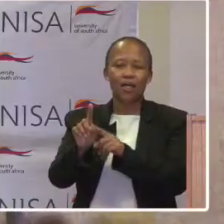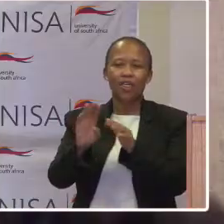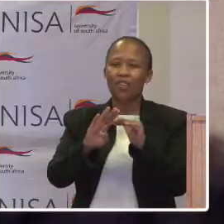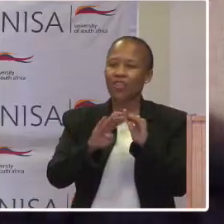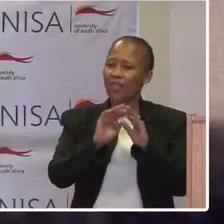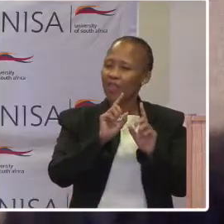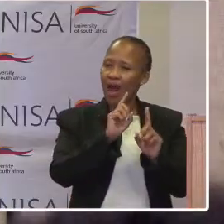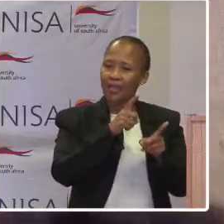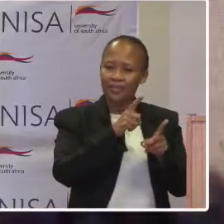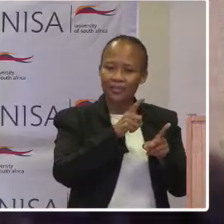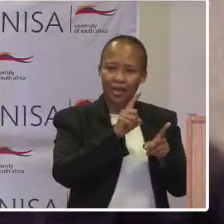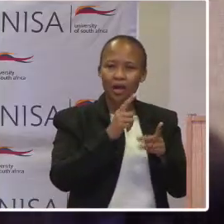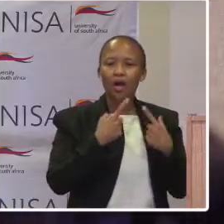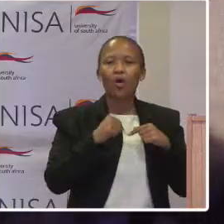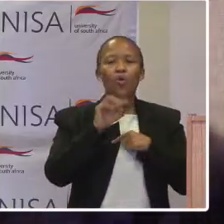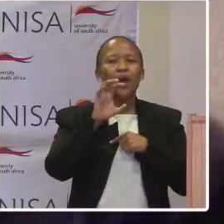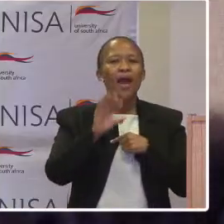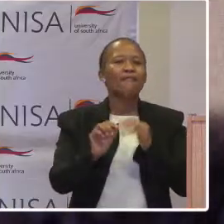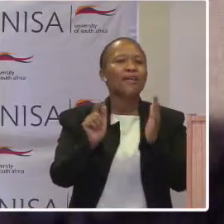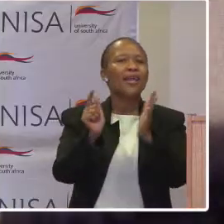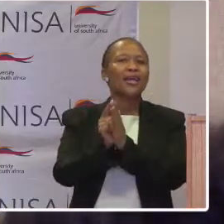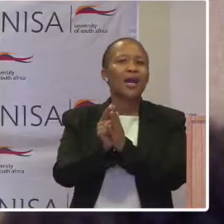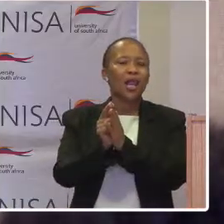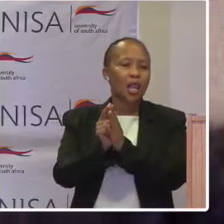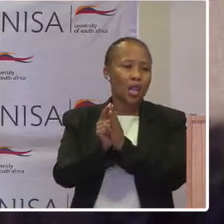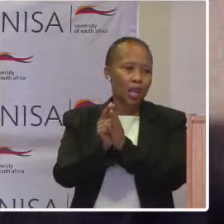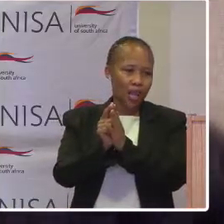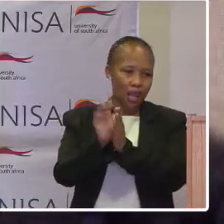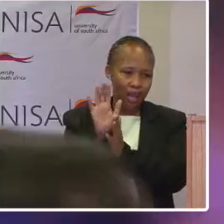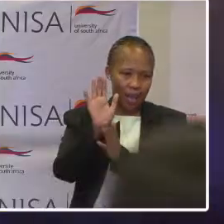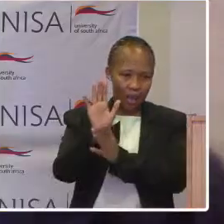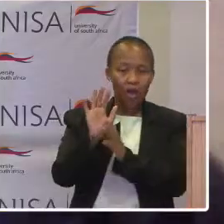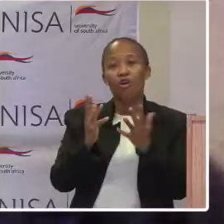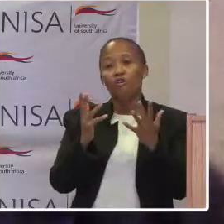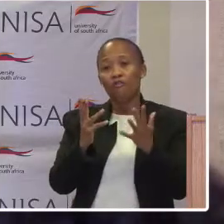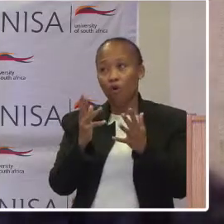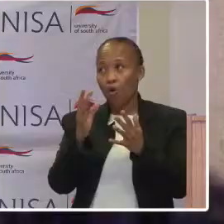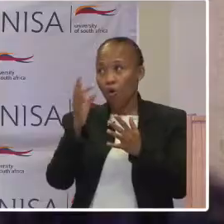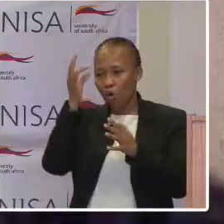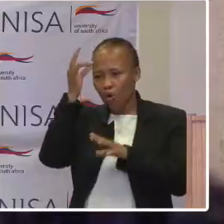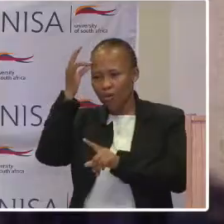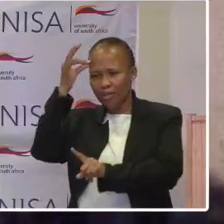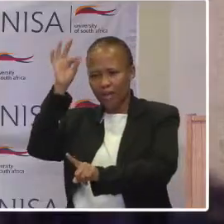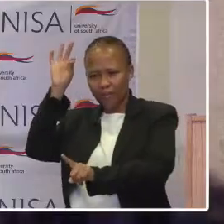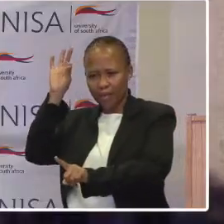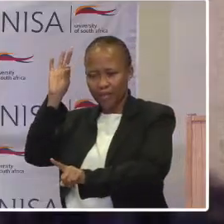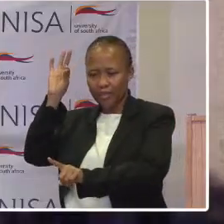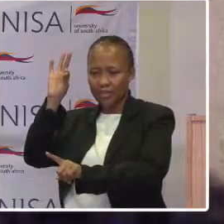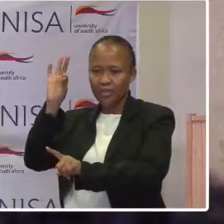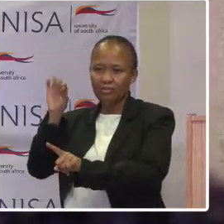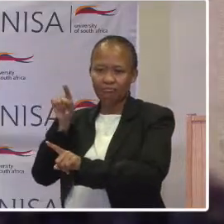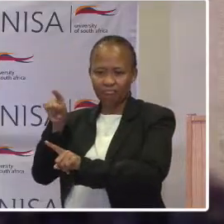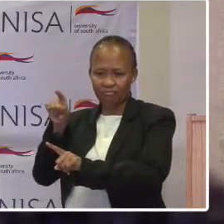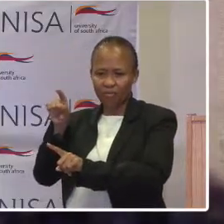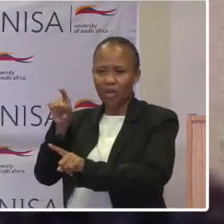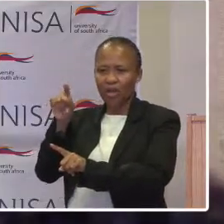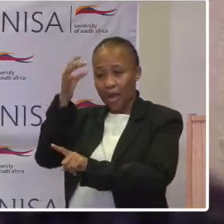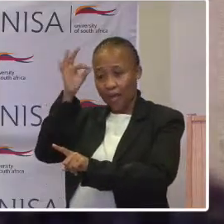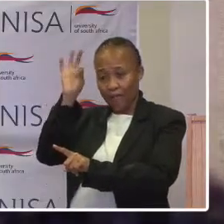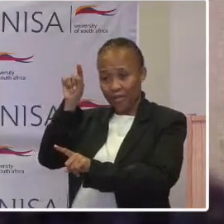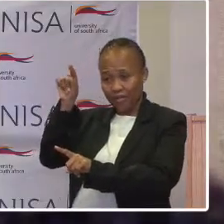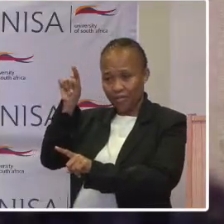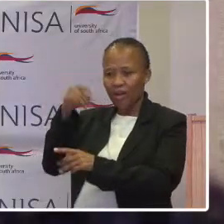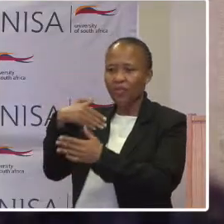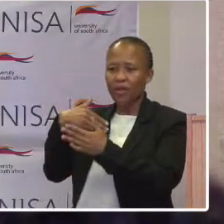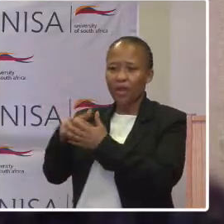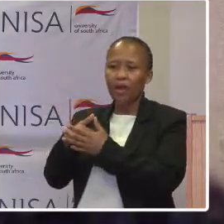perspective, on the basis of sovereignty and state sovereignty, no other state can interfere in the business